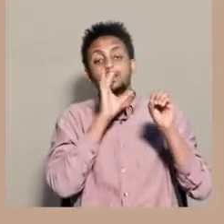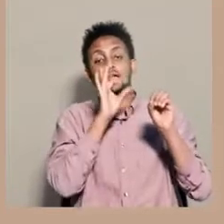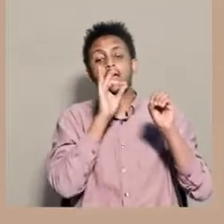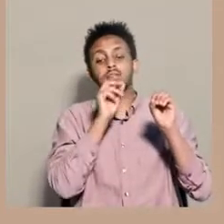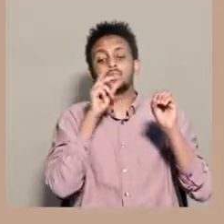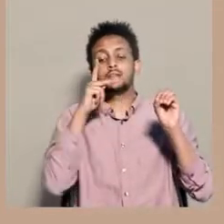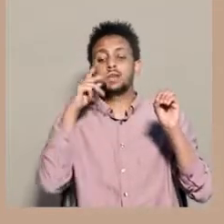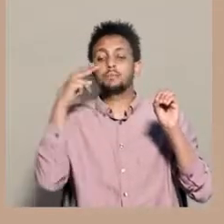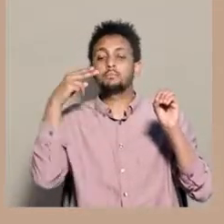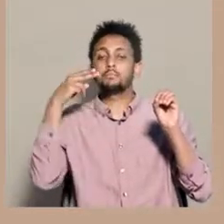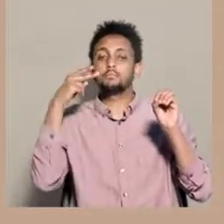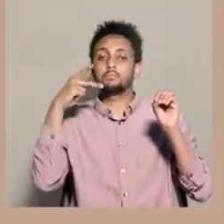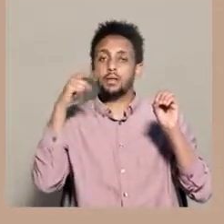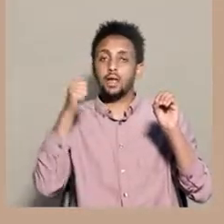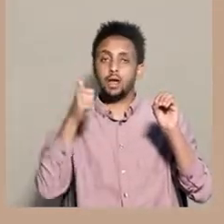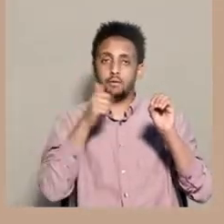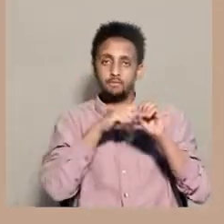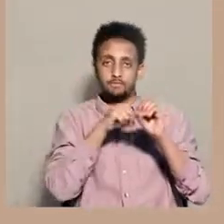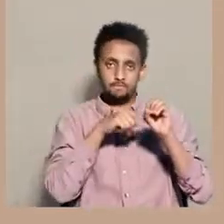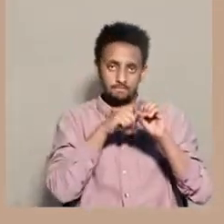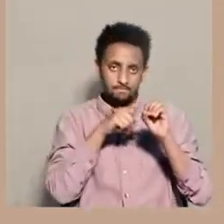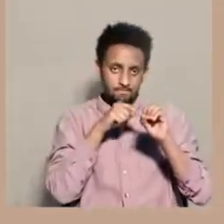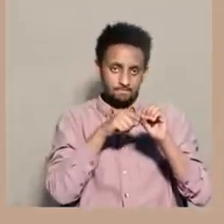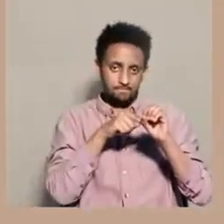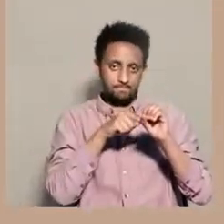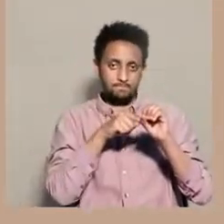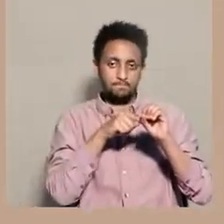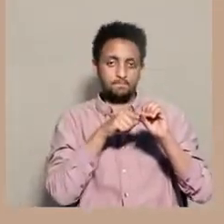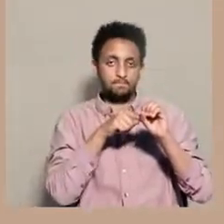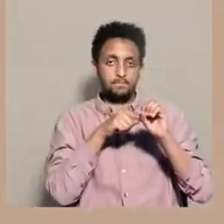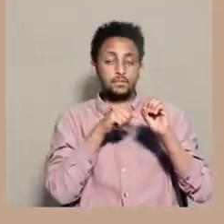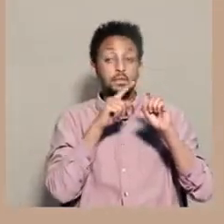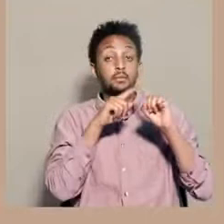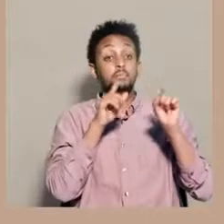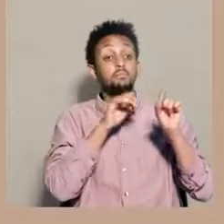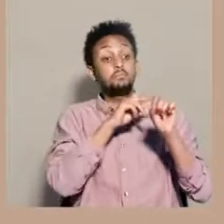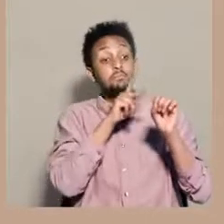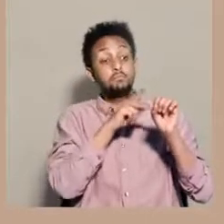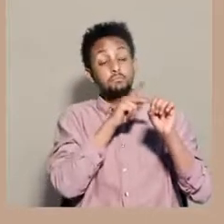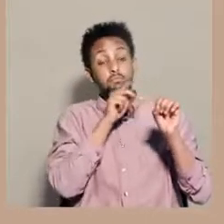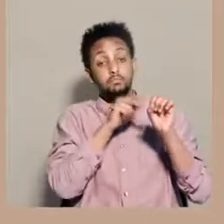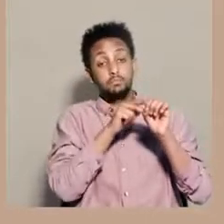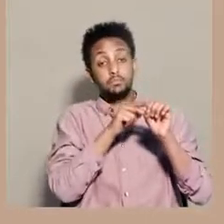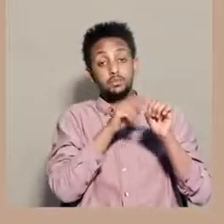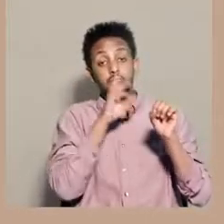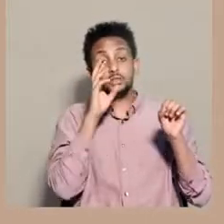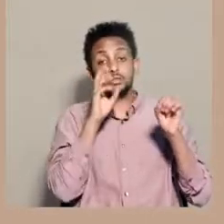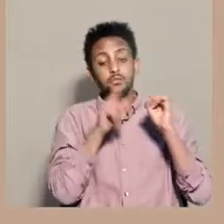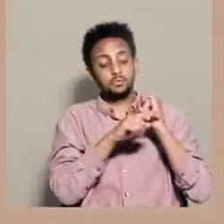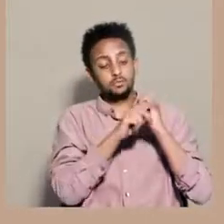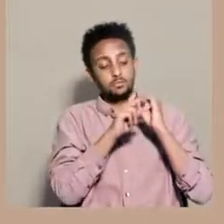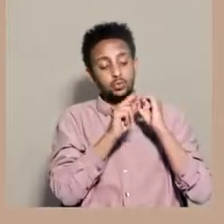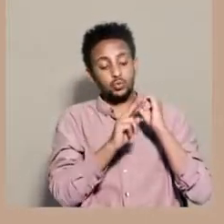80 kilopascal. Let's call it to be P1. And the pressure here is